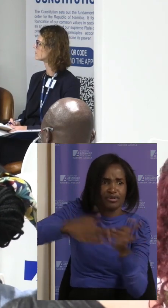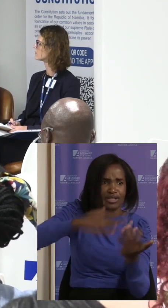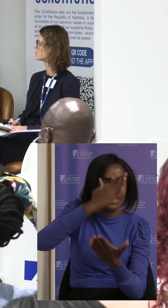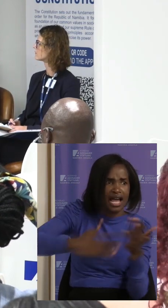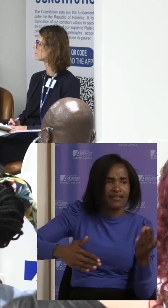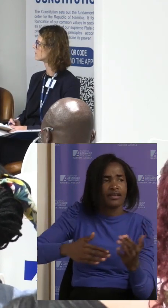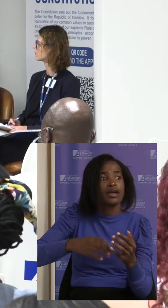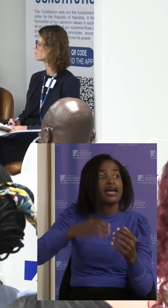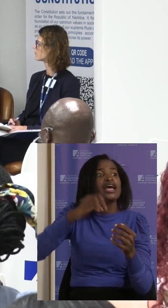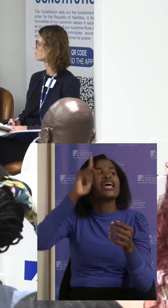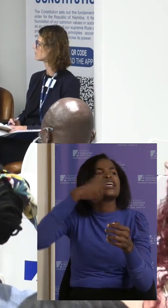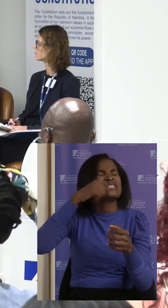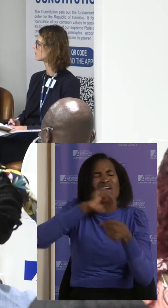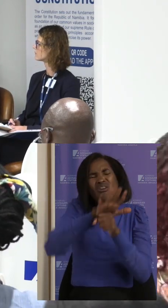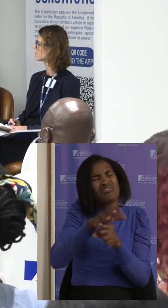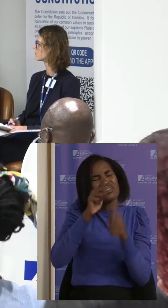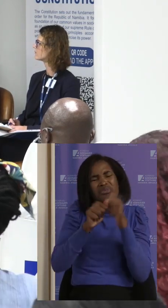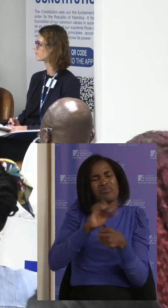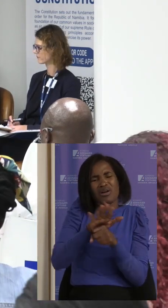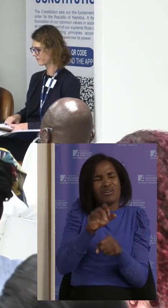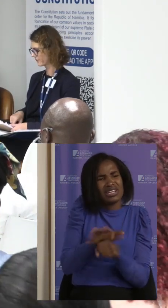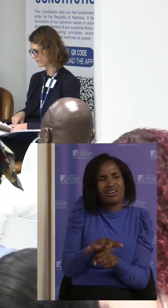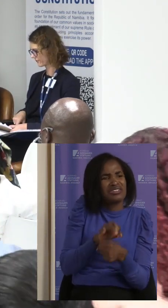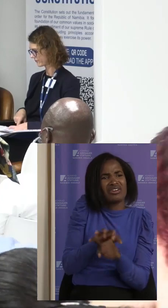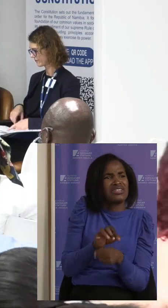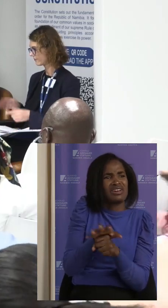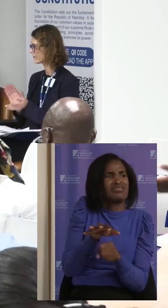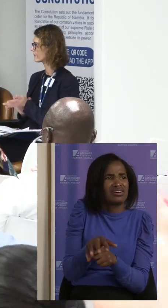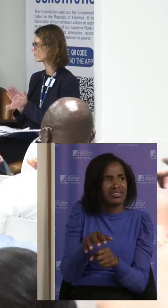will be COVID again. Thank you very much.